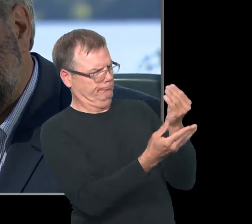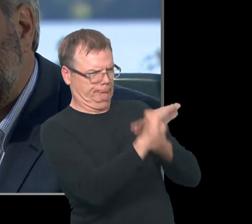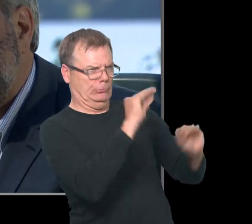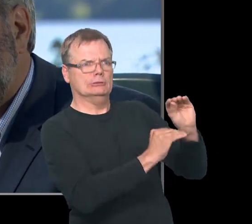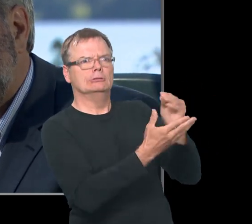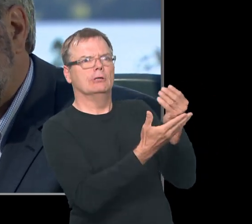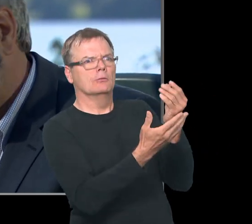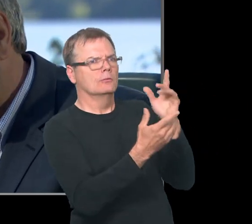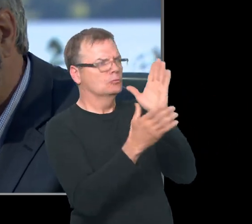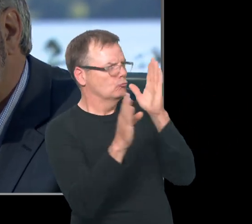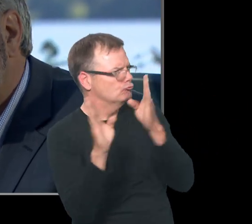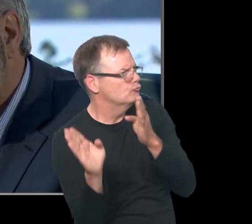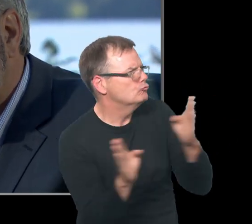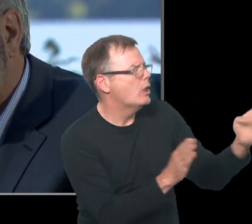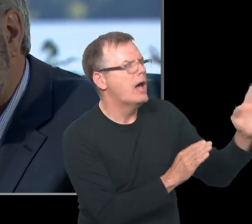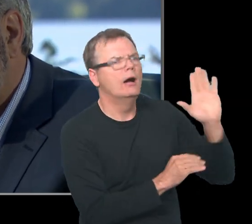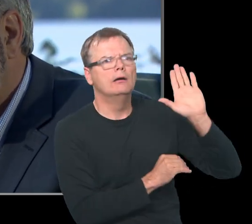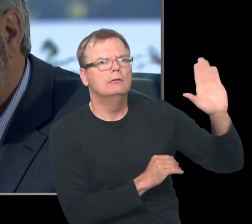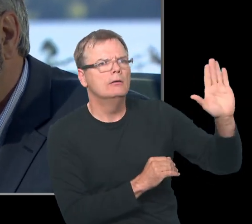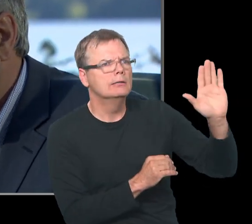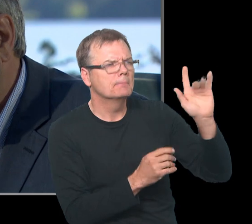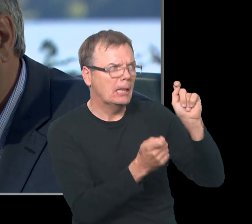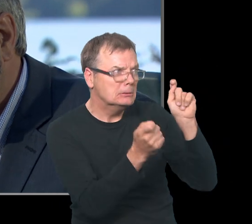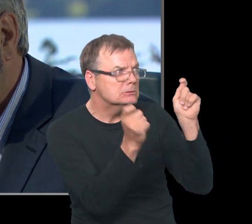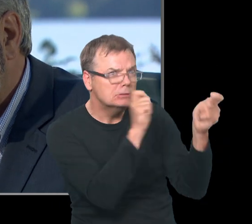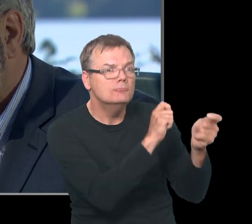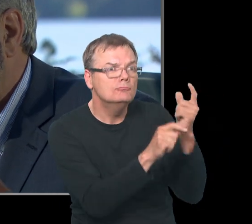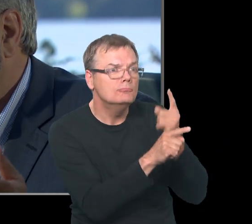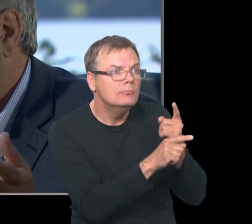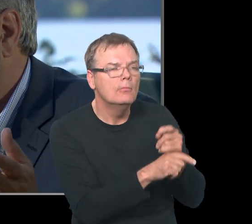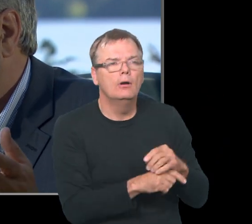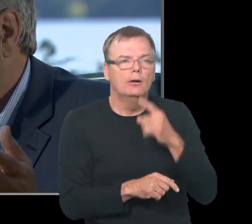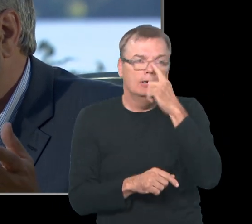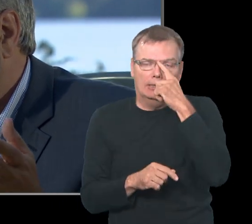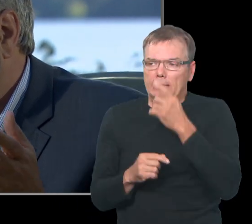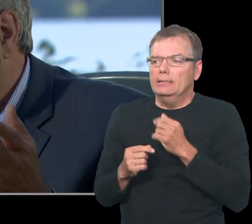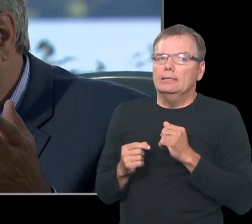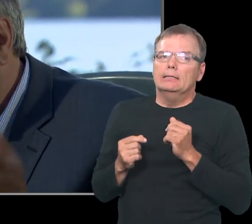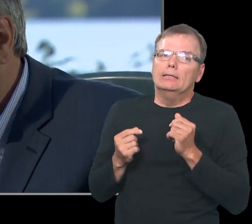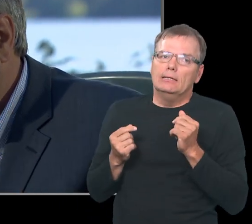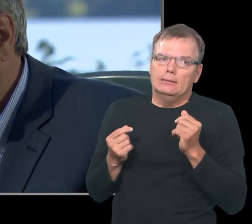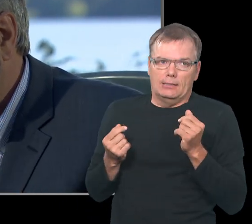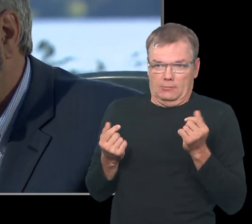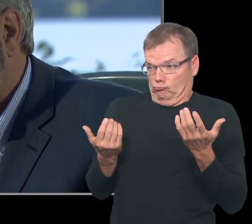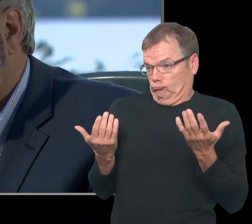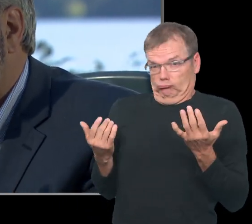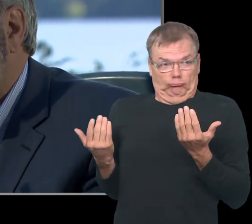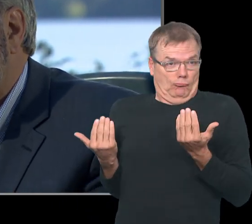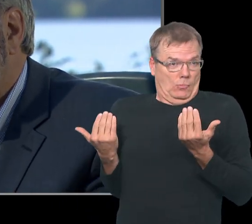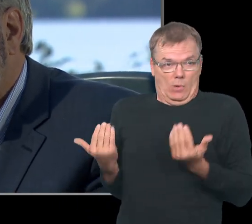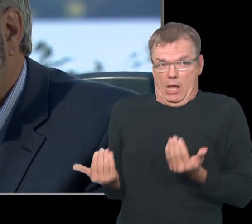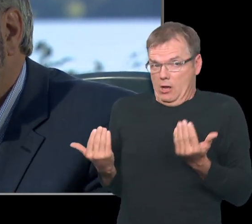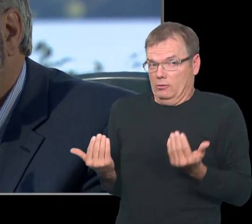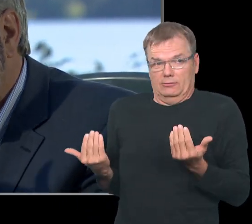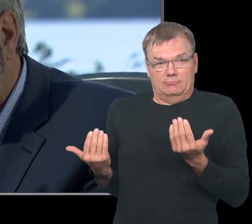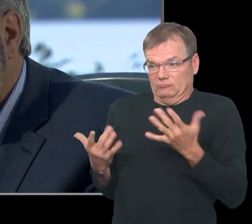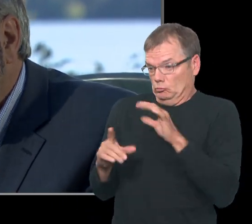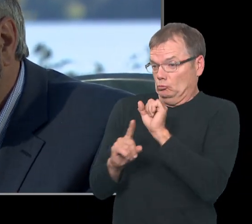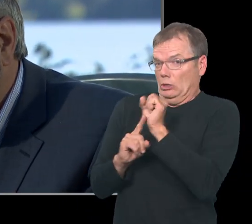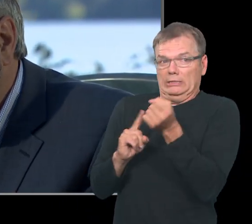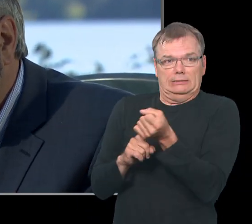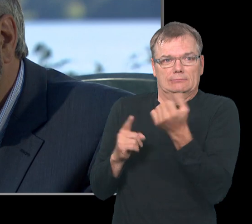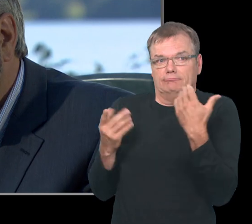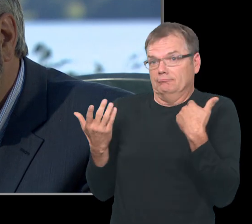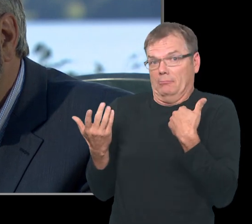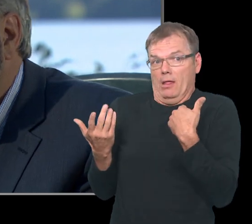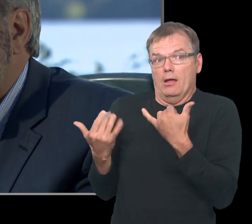know that we've gone through a predictable drop. I mean, it's cyclical. But Mr. Harper did nothing to prepare for or react to the